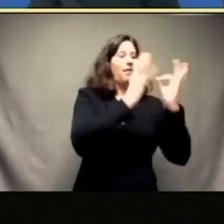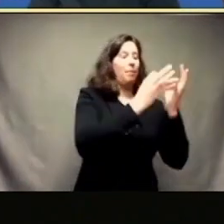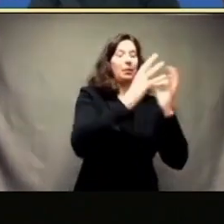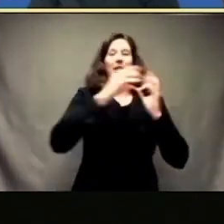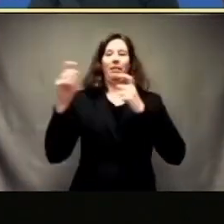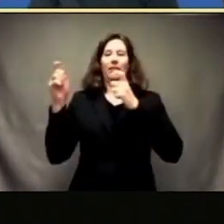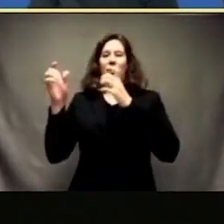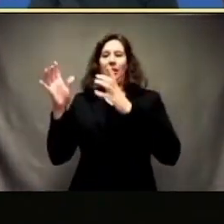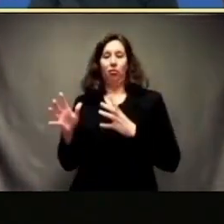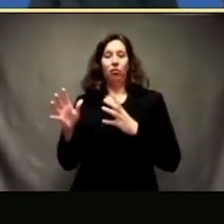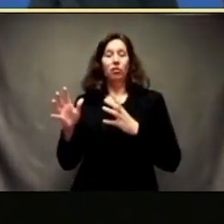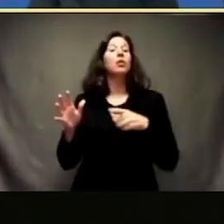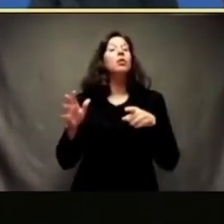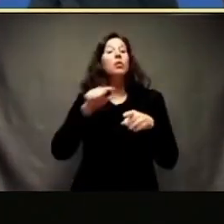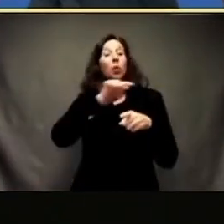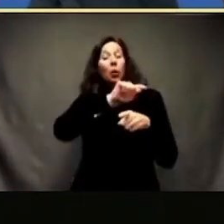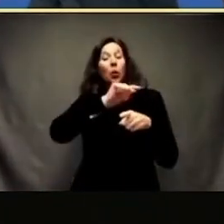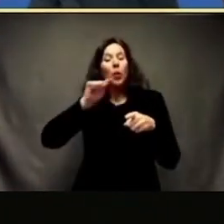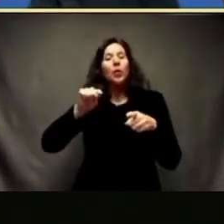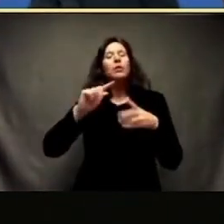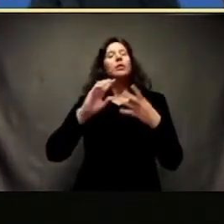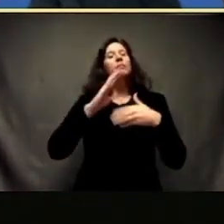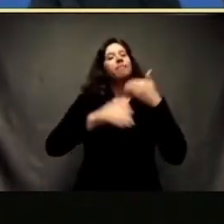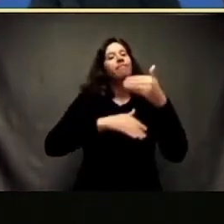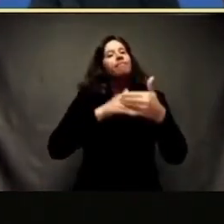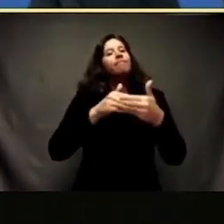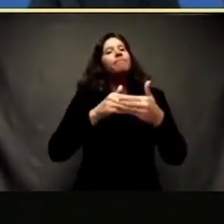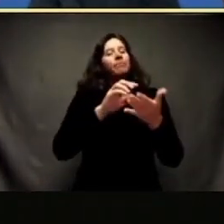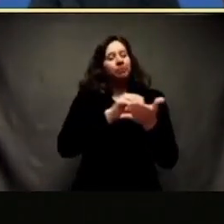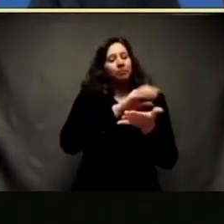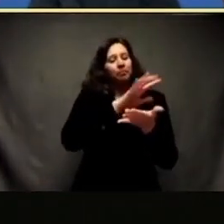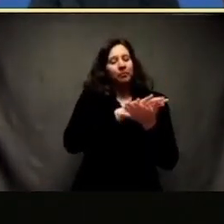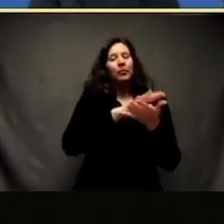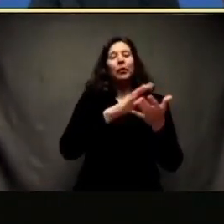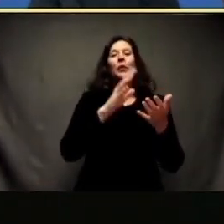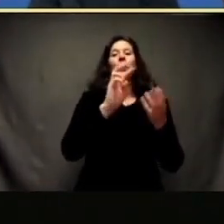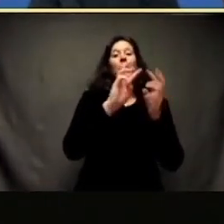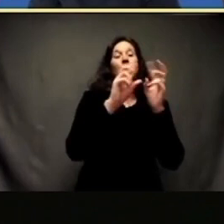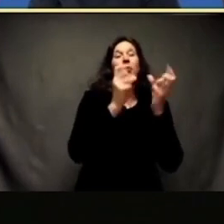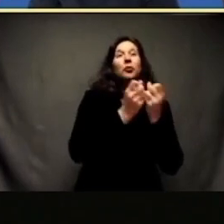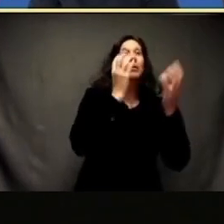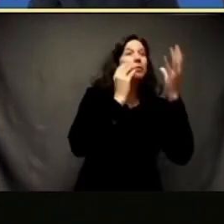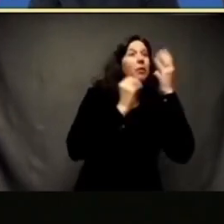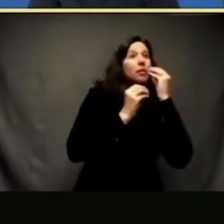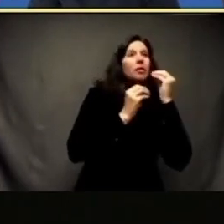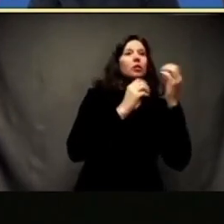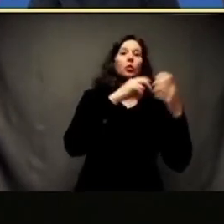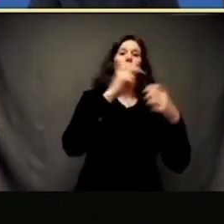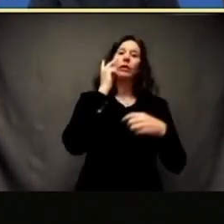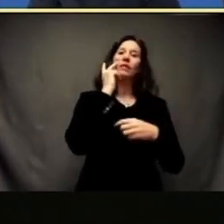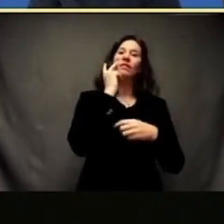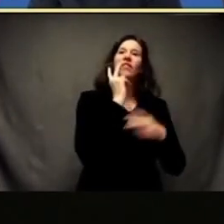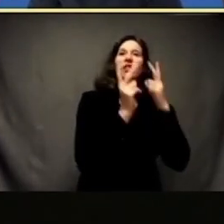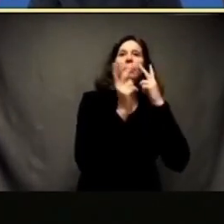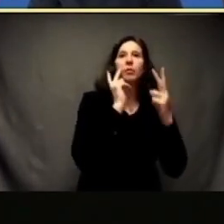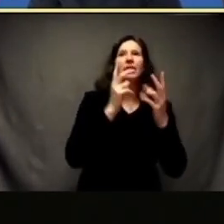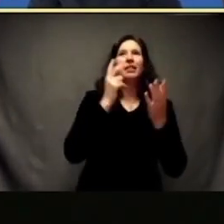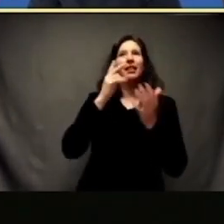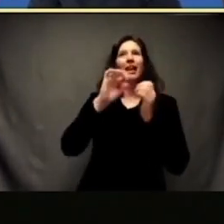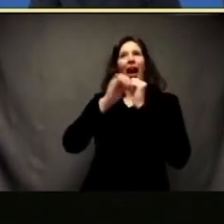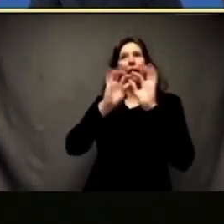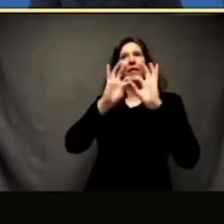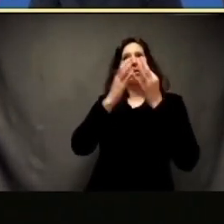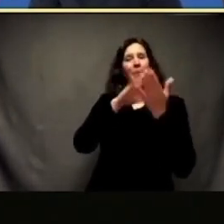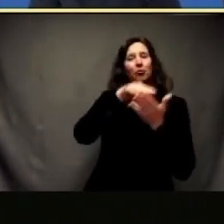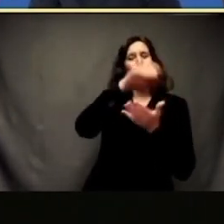guide, we share our process for documenting the workshop experience to make visible the ways that families are learning together, and also